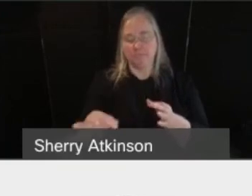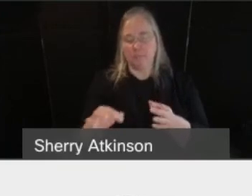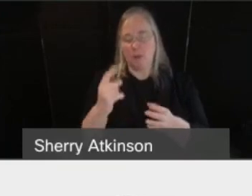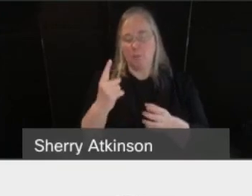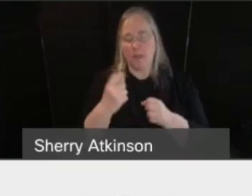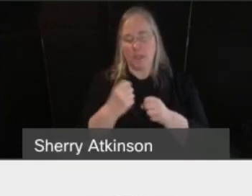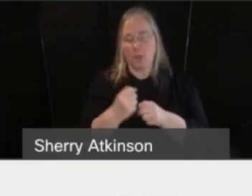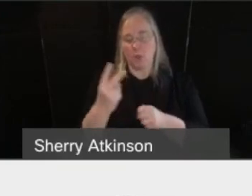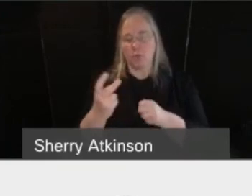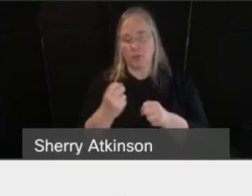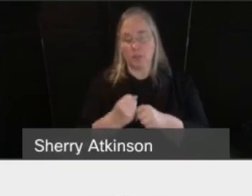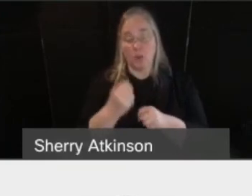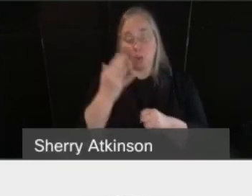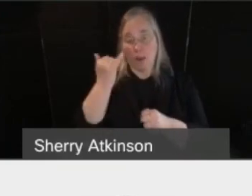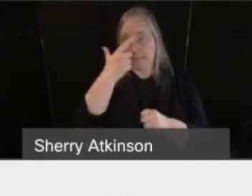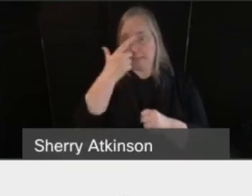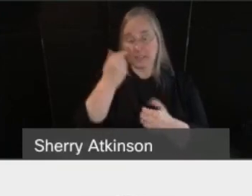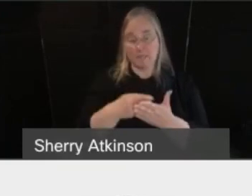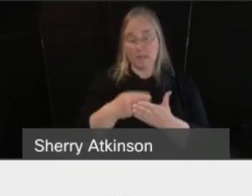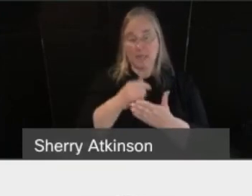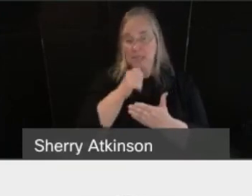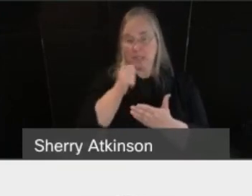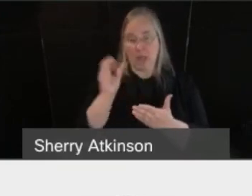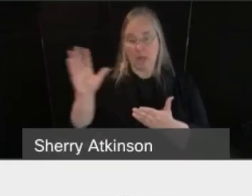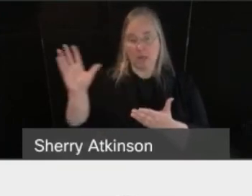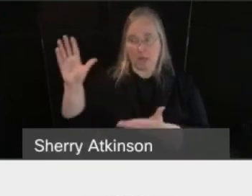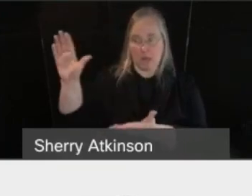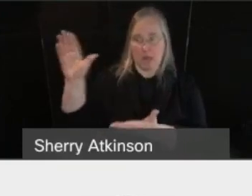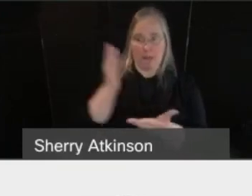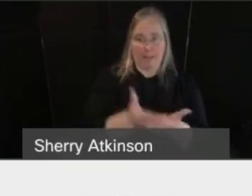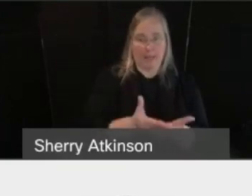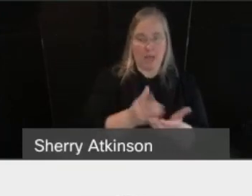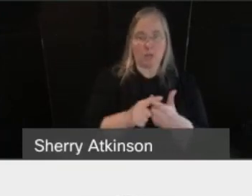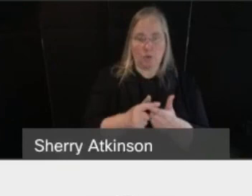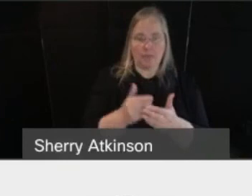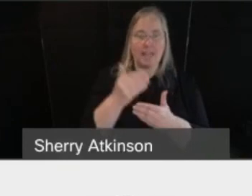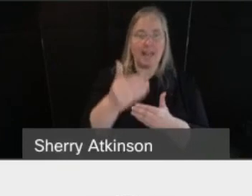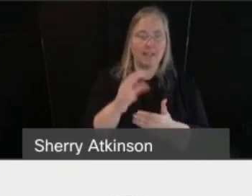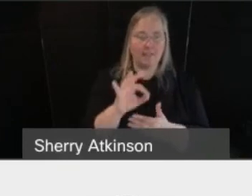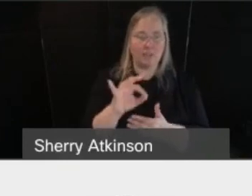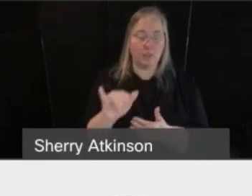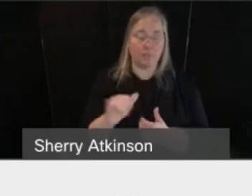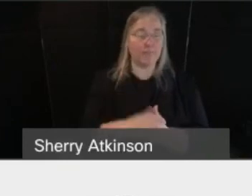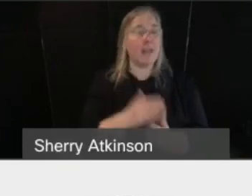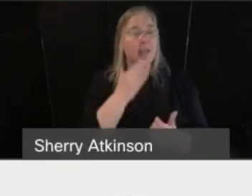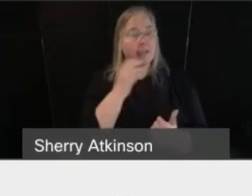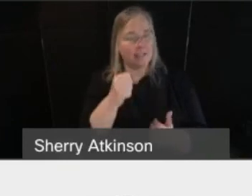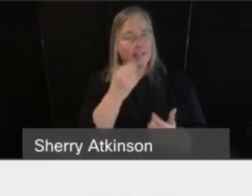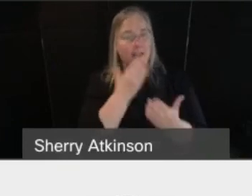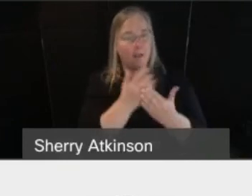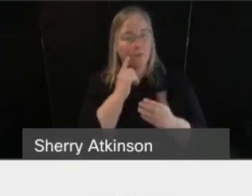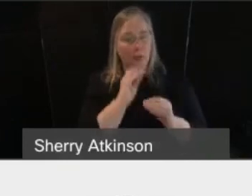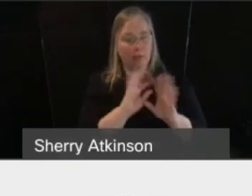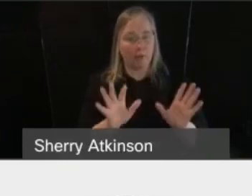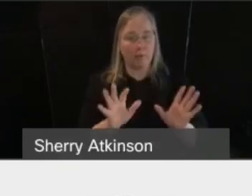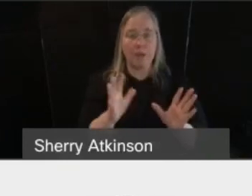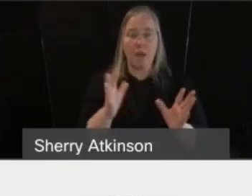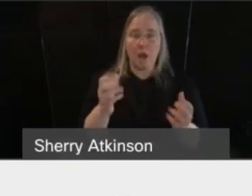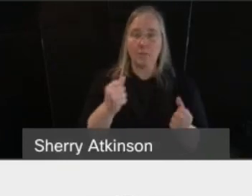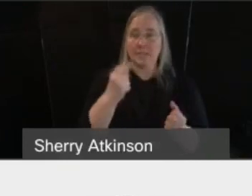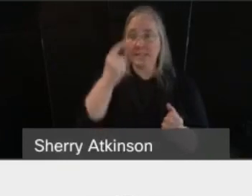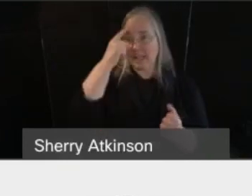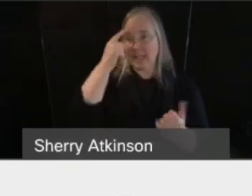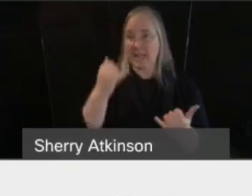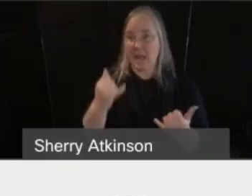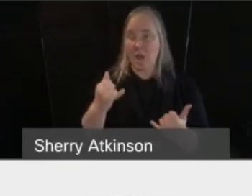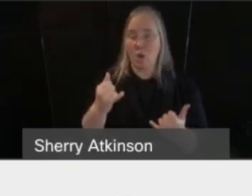funding doesn't come in until the following fiscal year. Yes, and thank you for clarification. I think now I believe it is